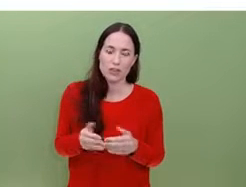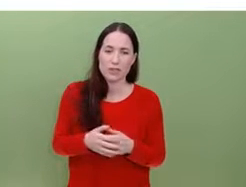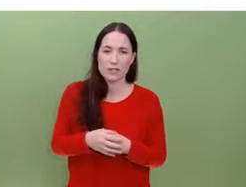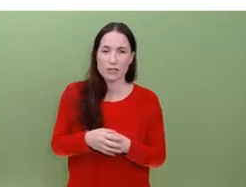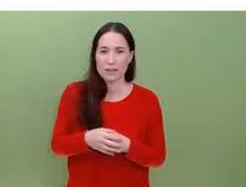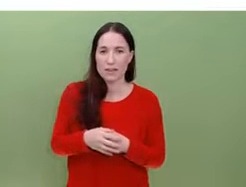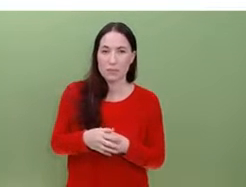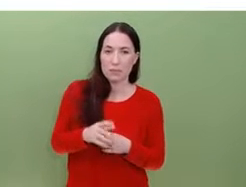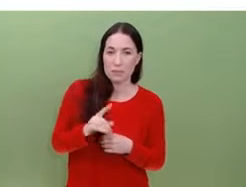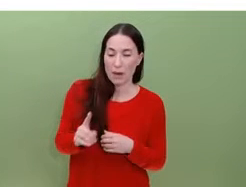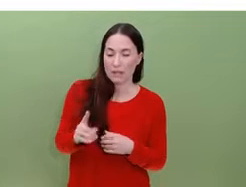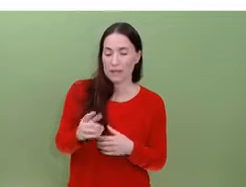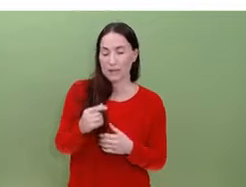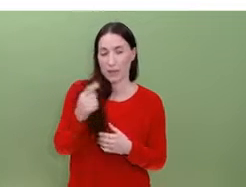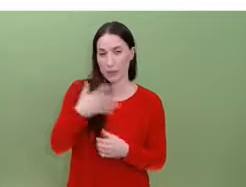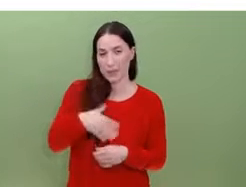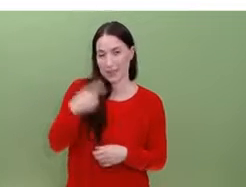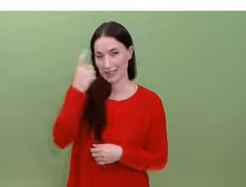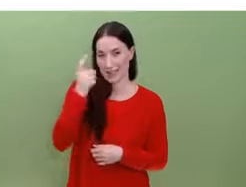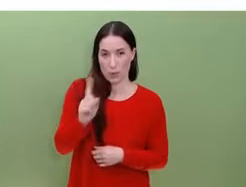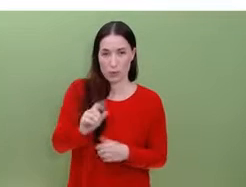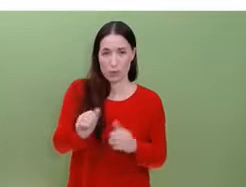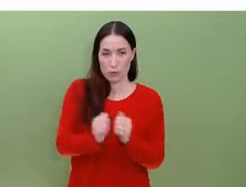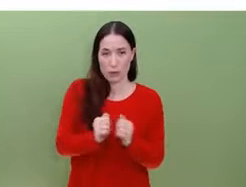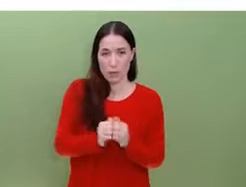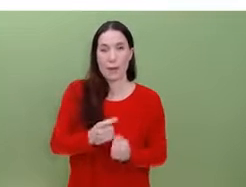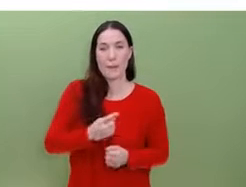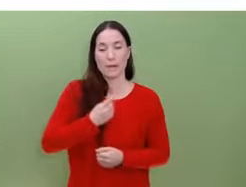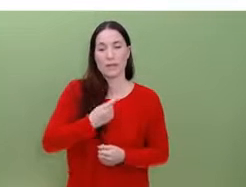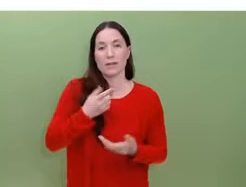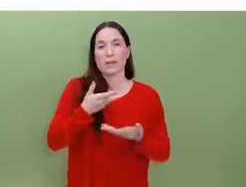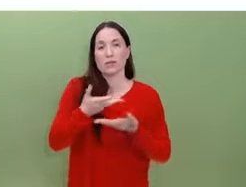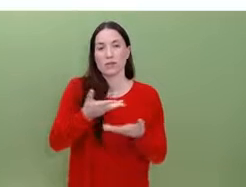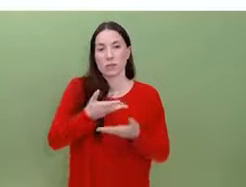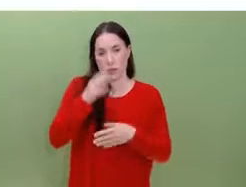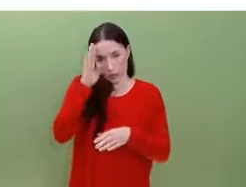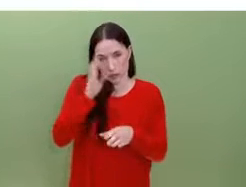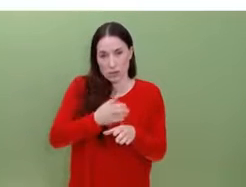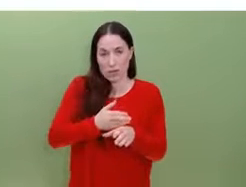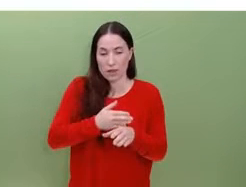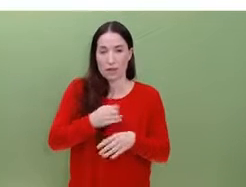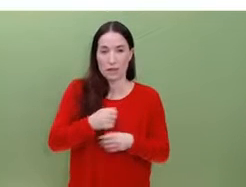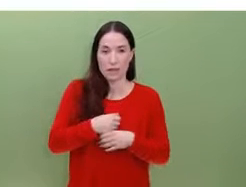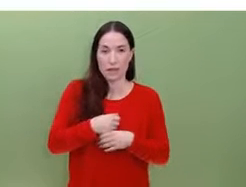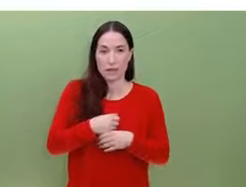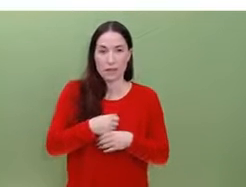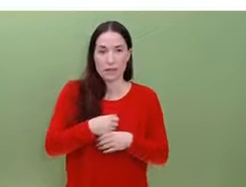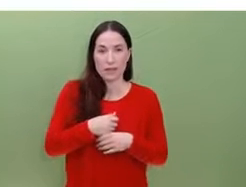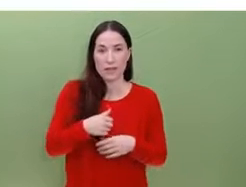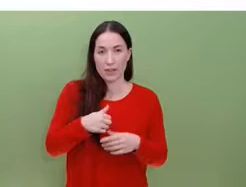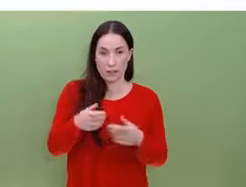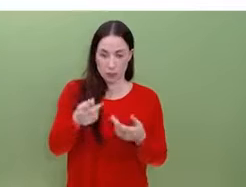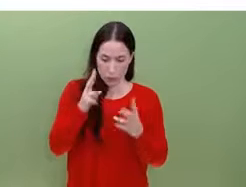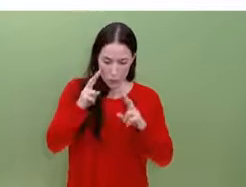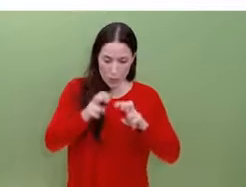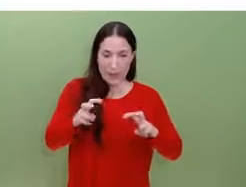only appropriate because I, as the consultant psychologist, maintain the governance. I maintained the wider